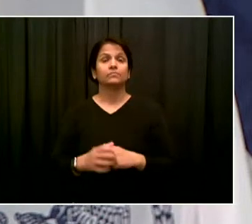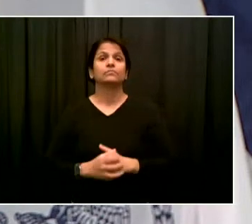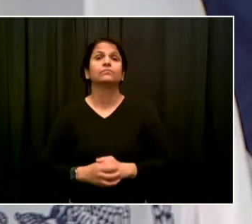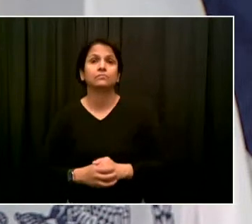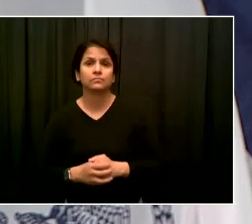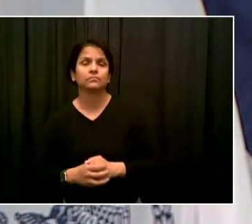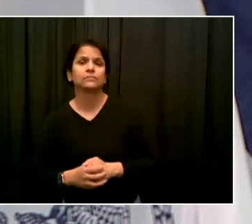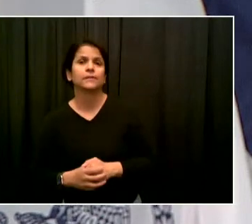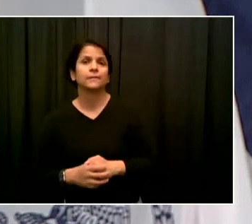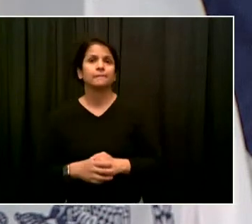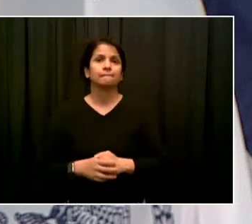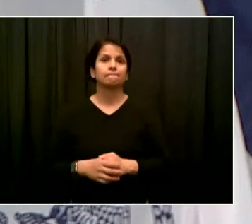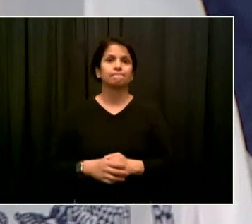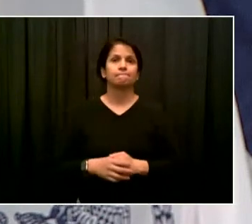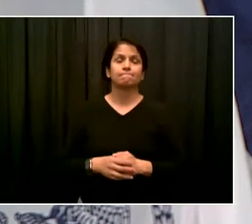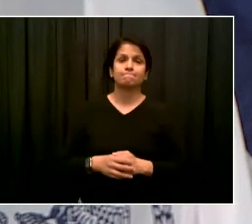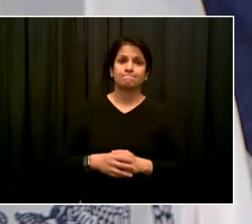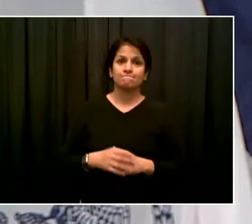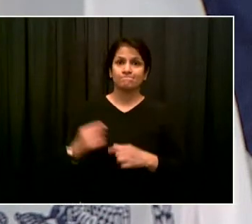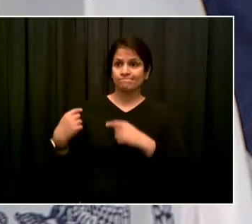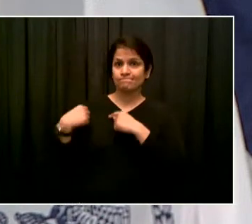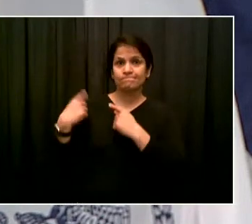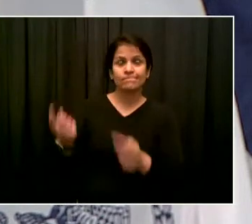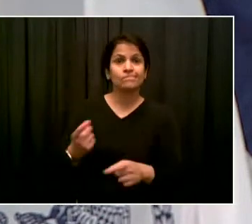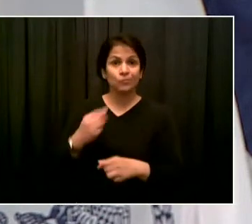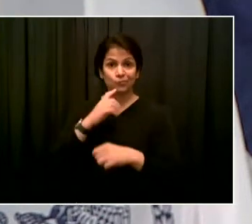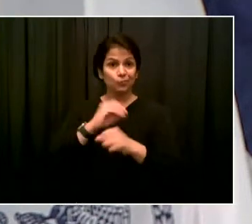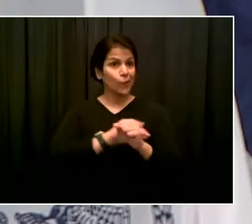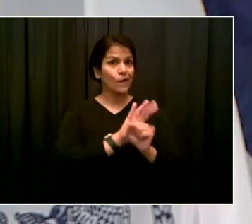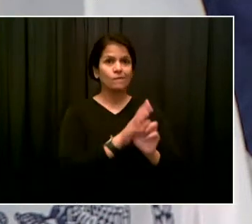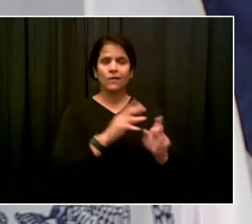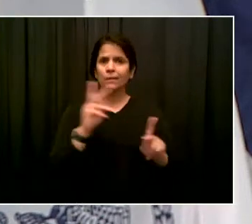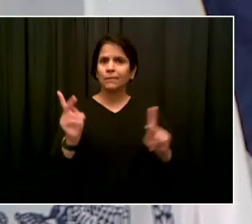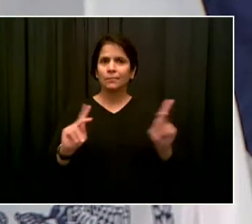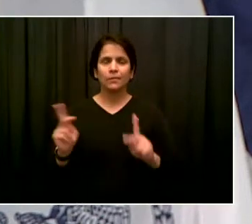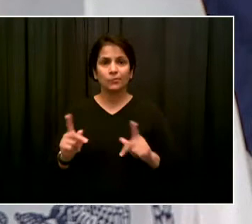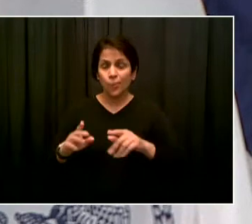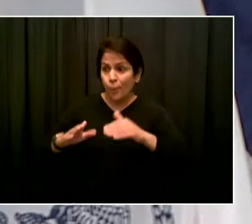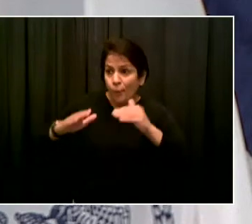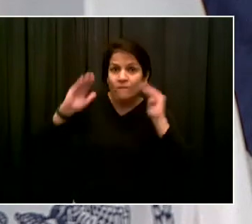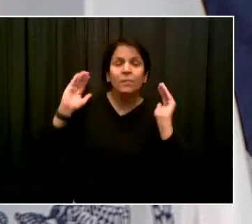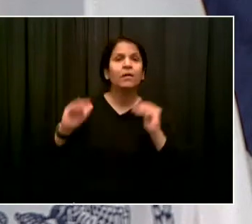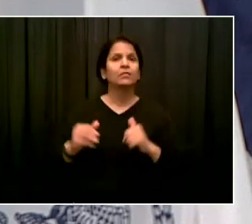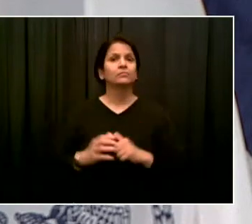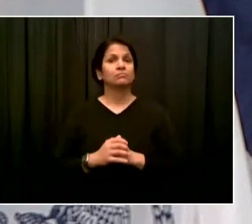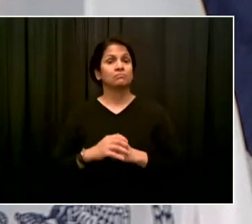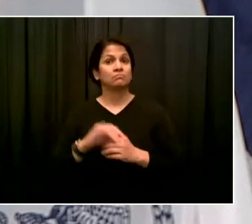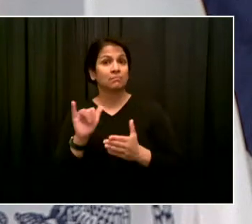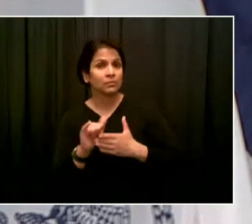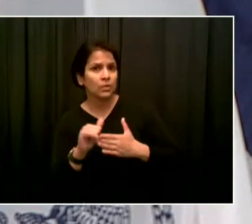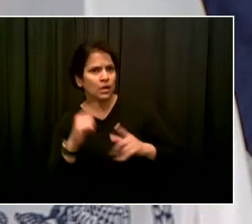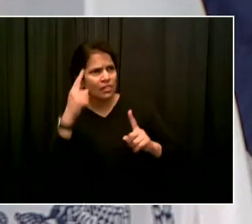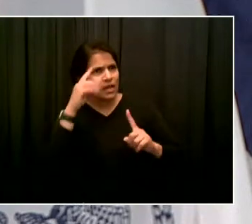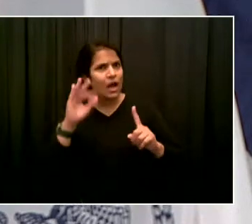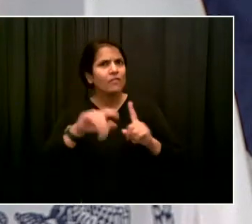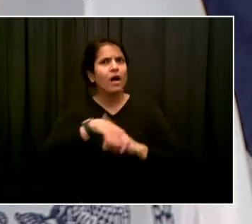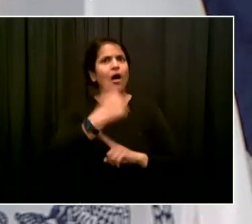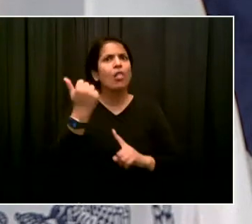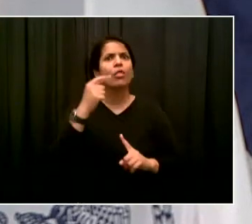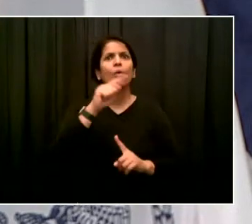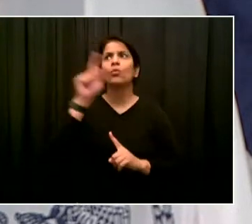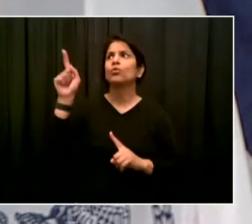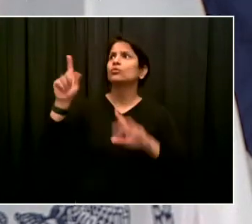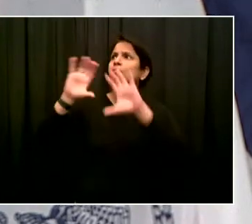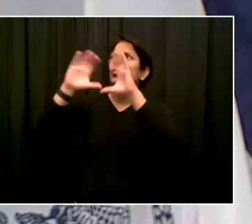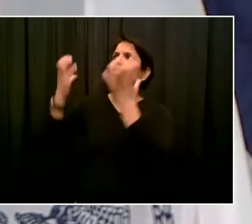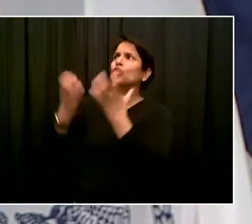to focus on such a momentous decision. The mayor's race, of course, but also all the other city offices and council. But